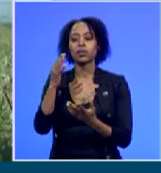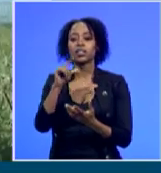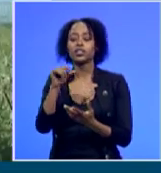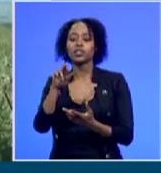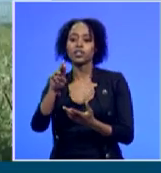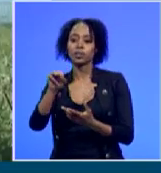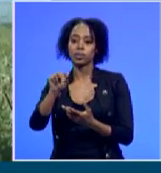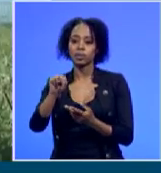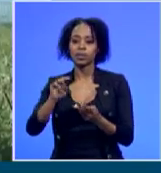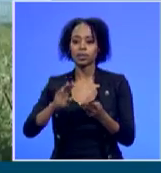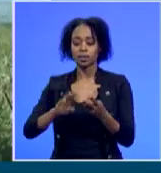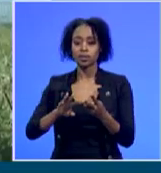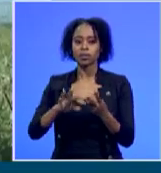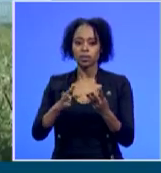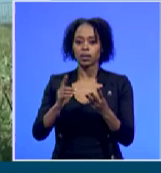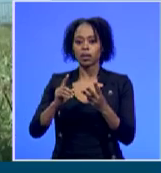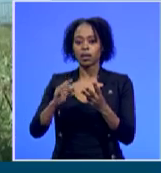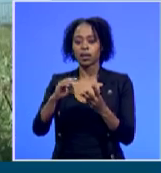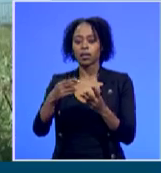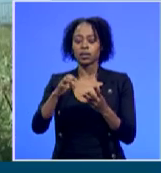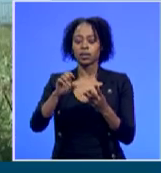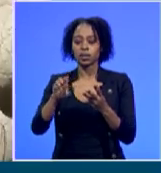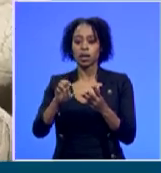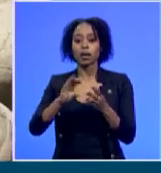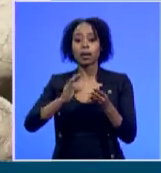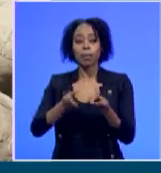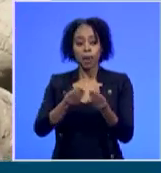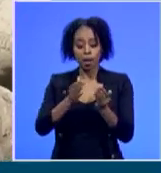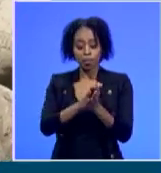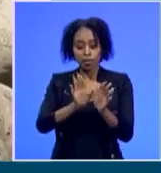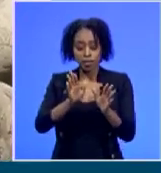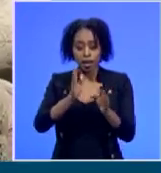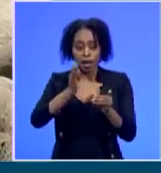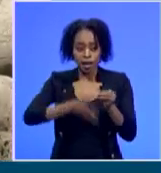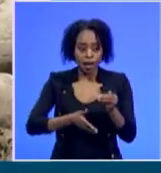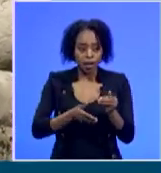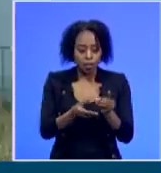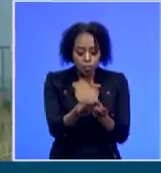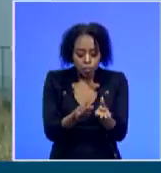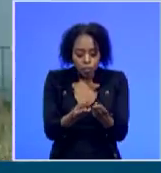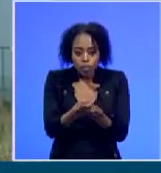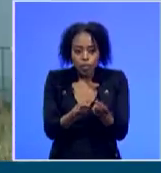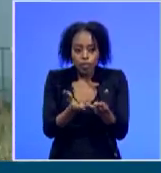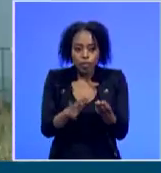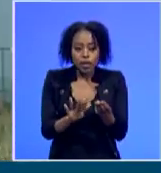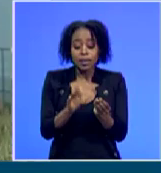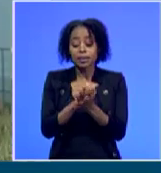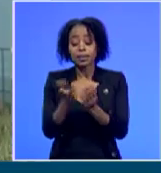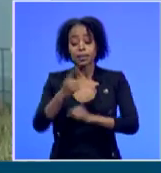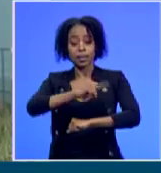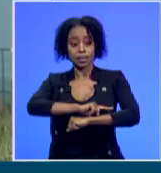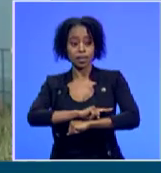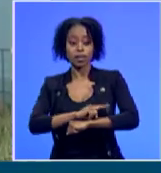Republic successfully harvested 10 eggs from Nudgin and Fatu. After 10 days,